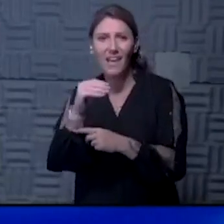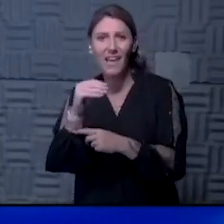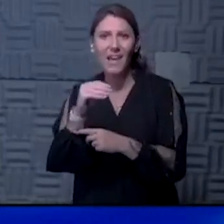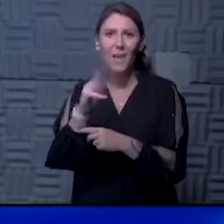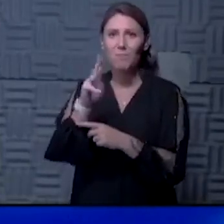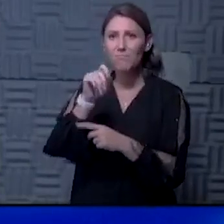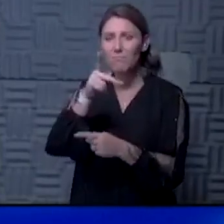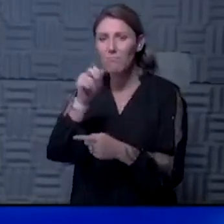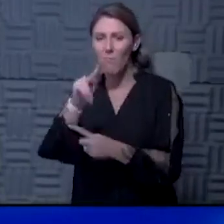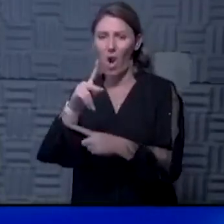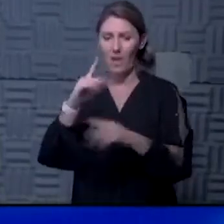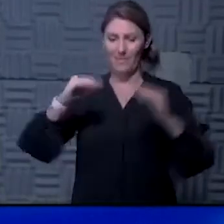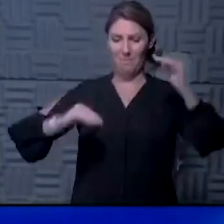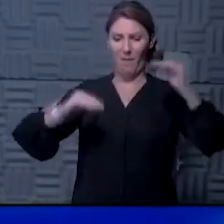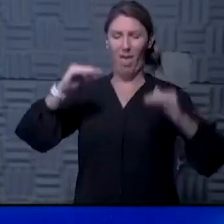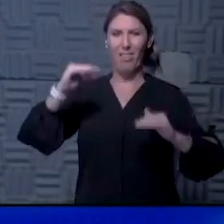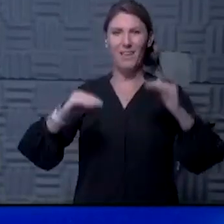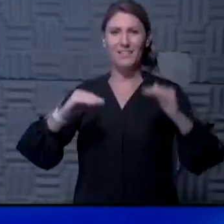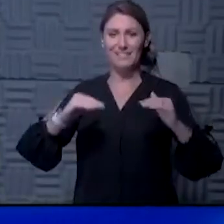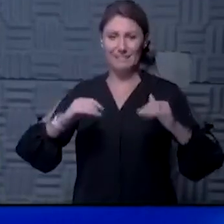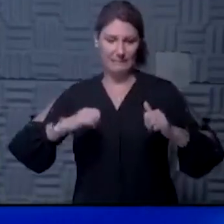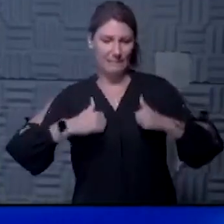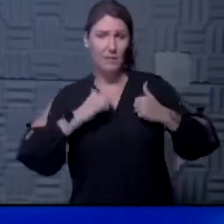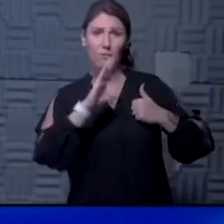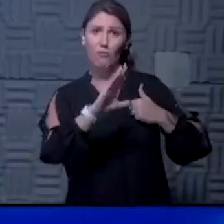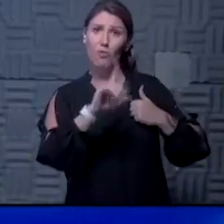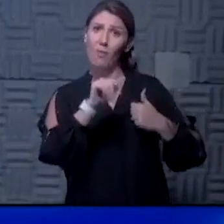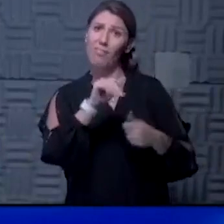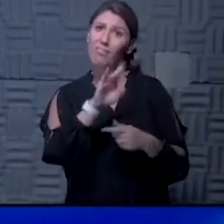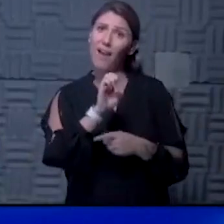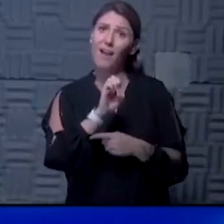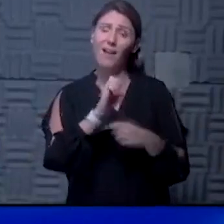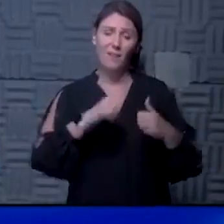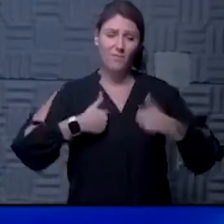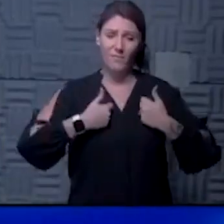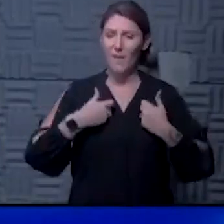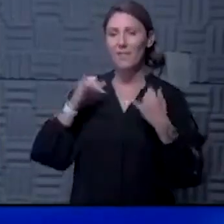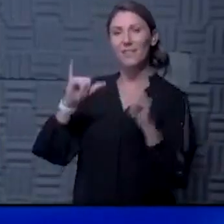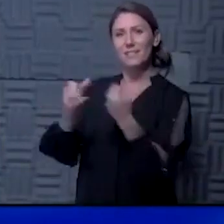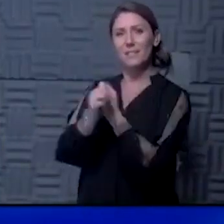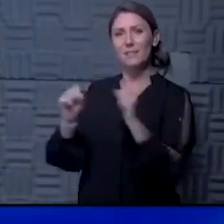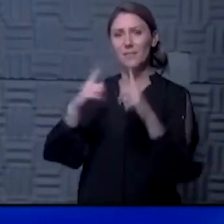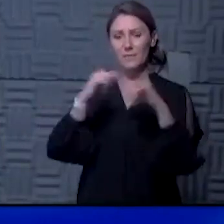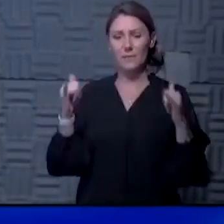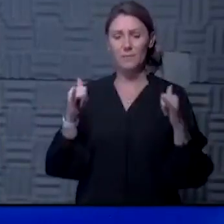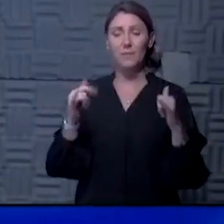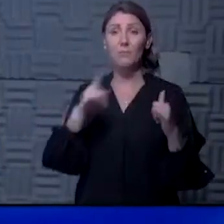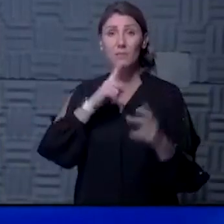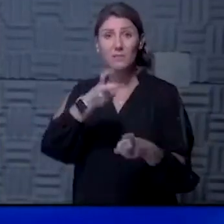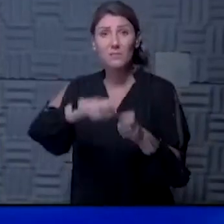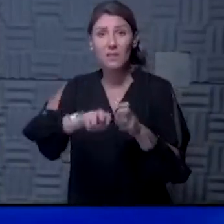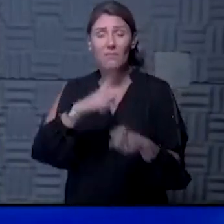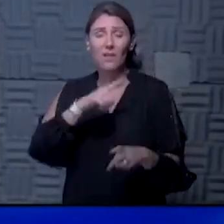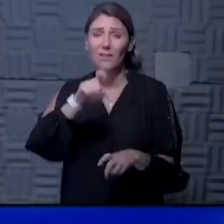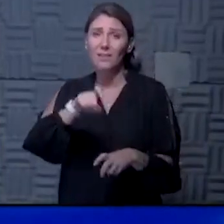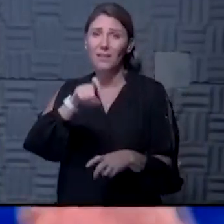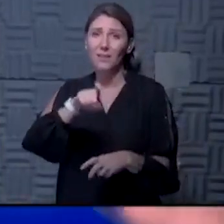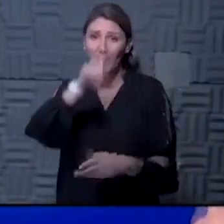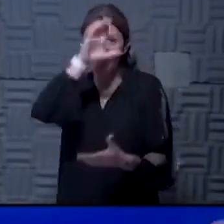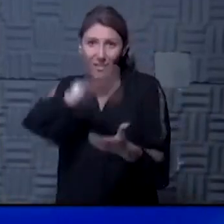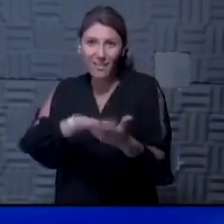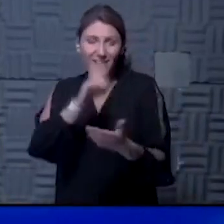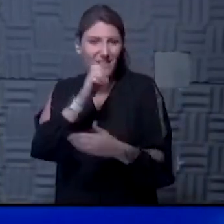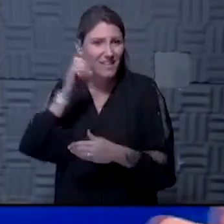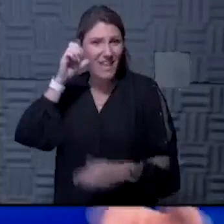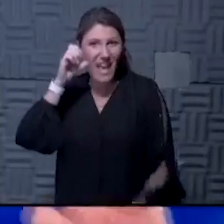between you got to live your life and stay safe. It is different, and it is hard. And I got to believe that yesterday had Arrowhead Stadium